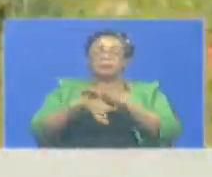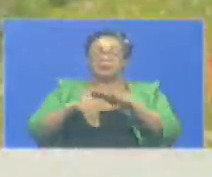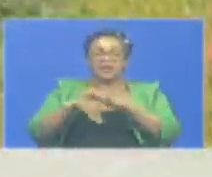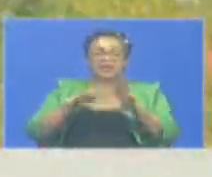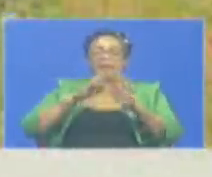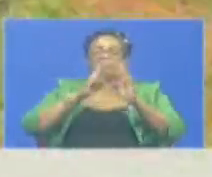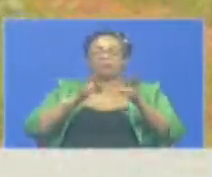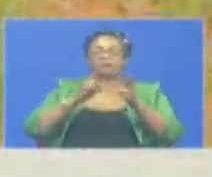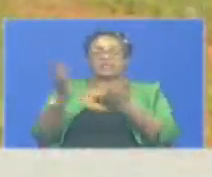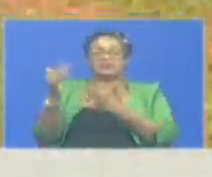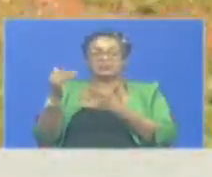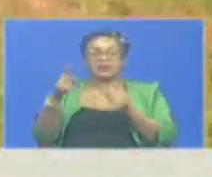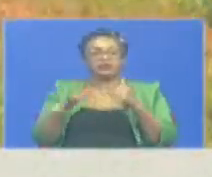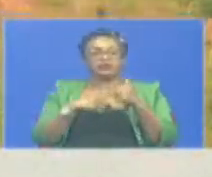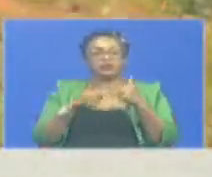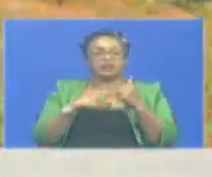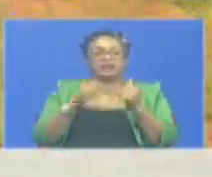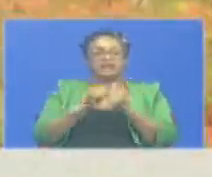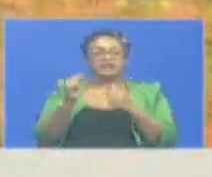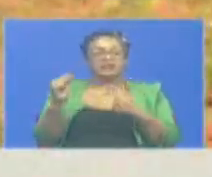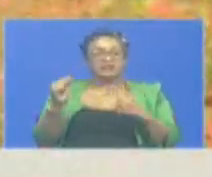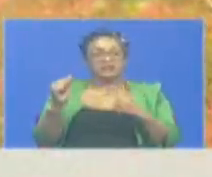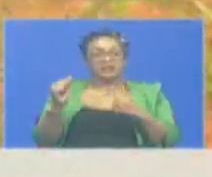expected by June 15th.